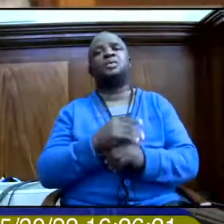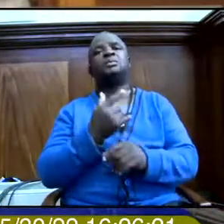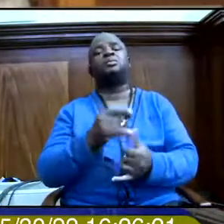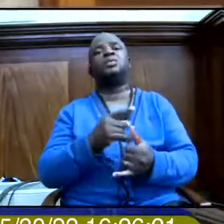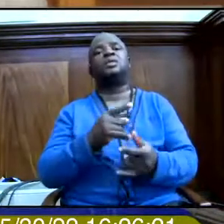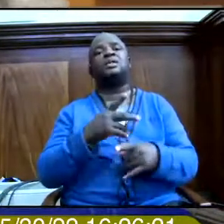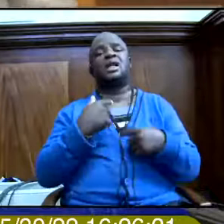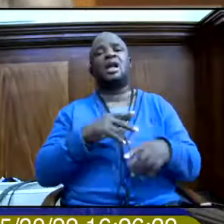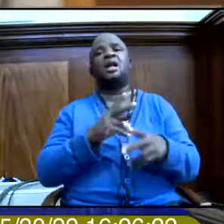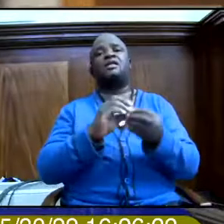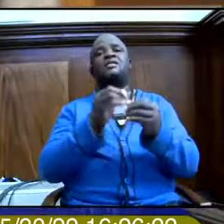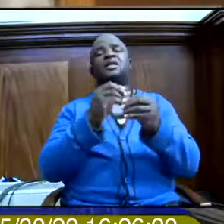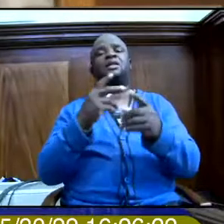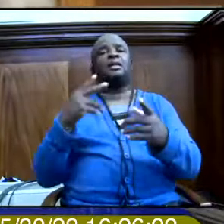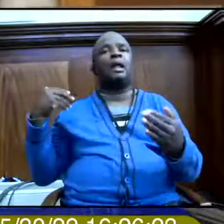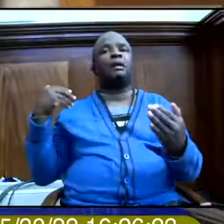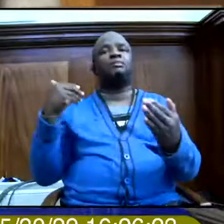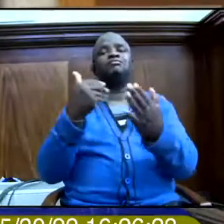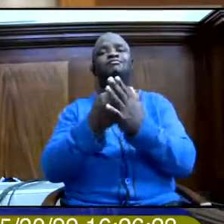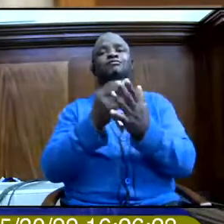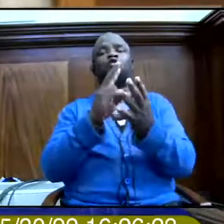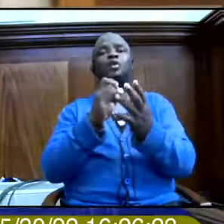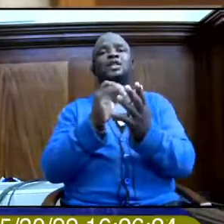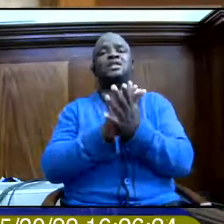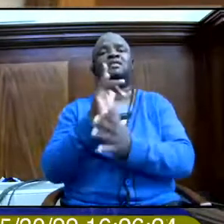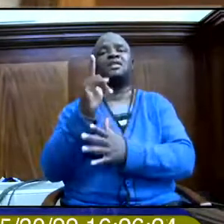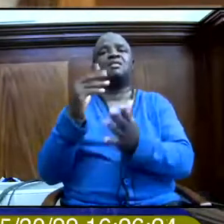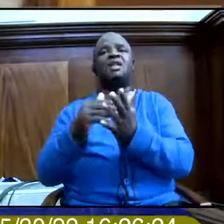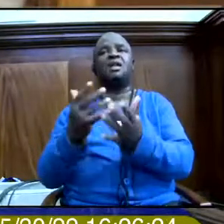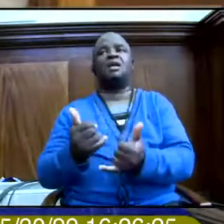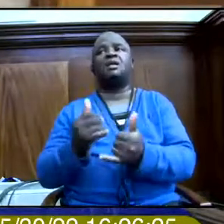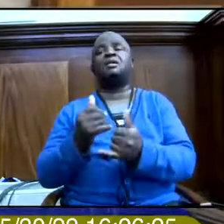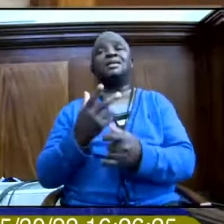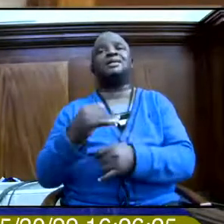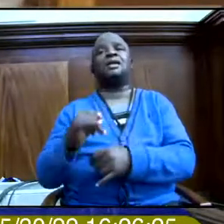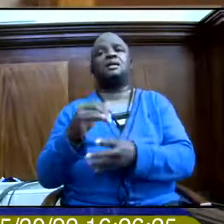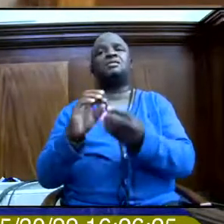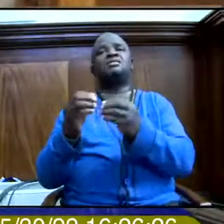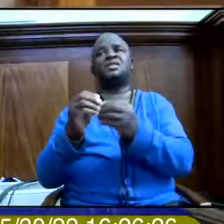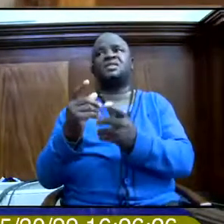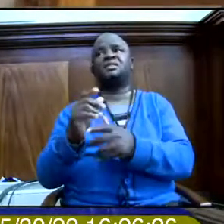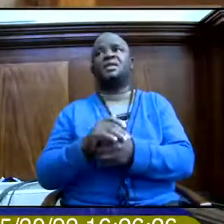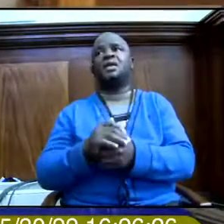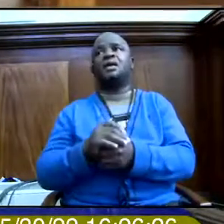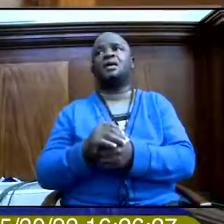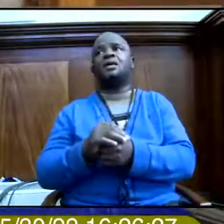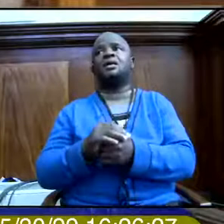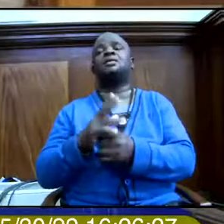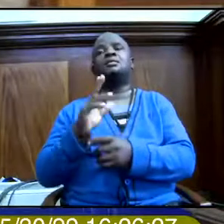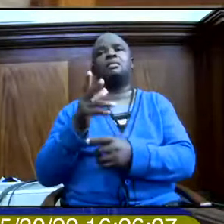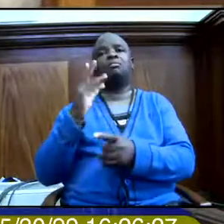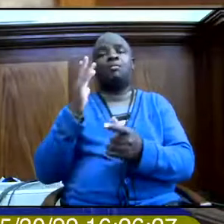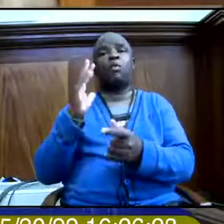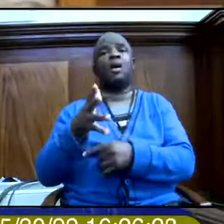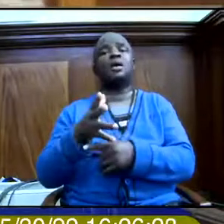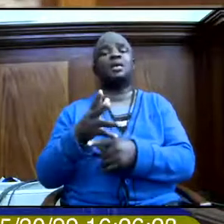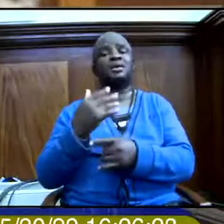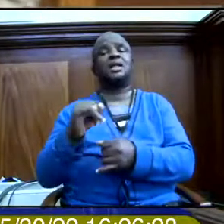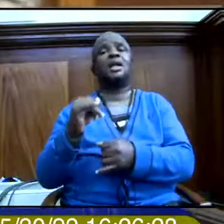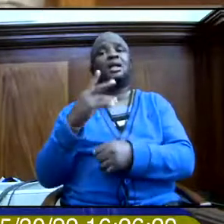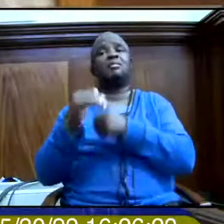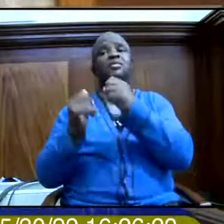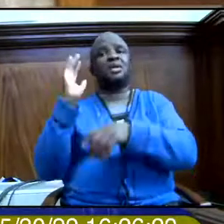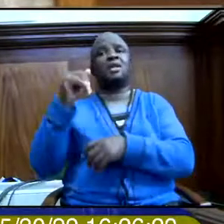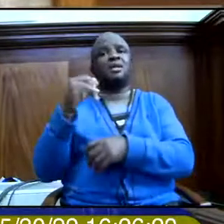2017 it is still under renovation even today it will still be under renovation even next